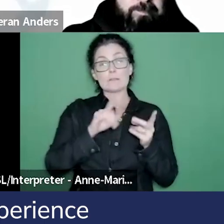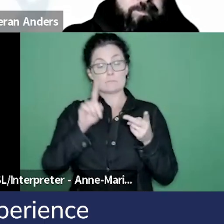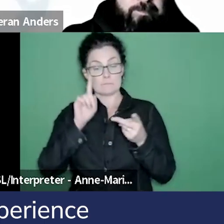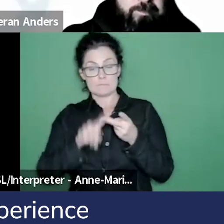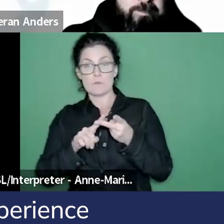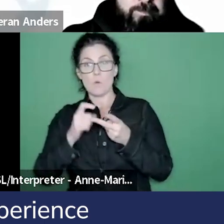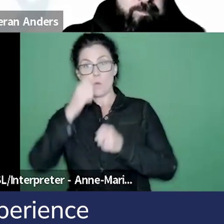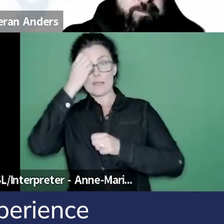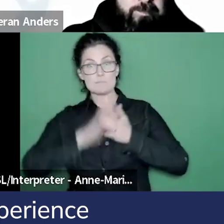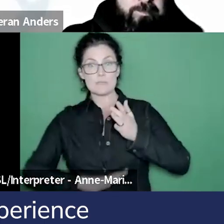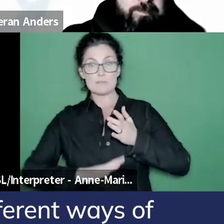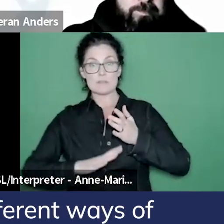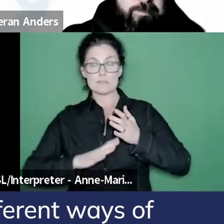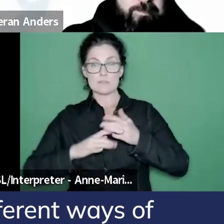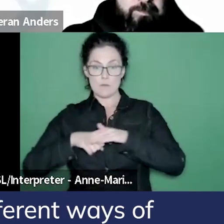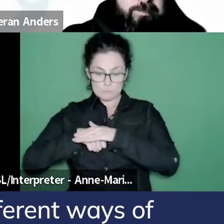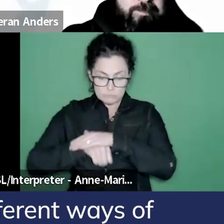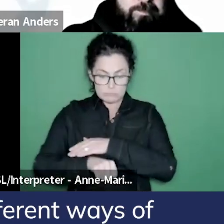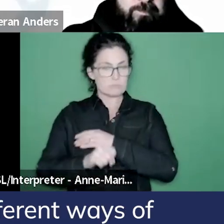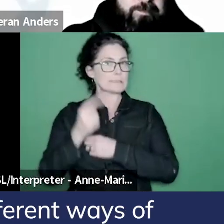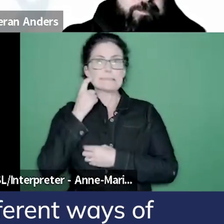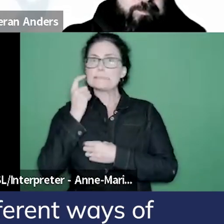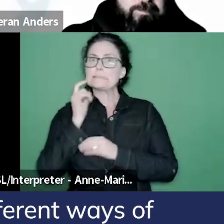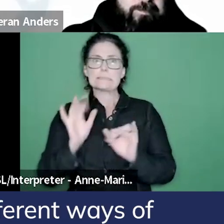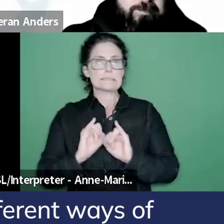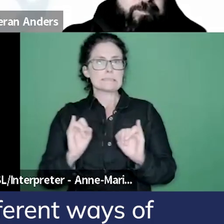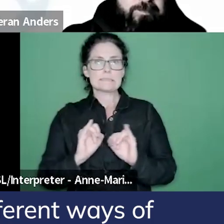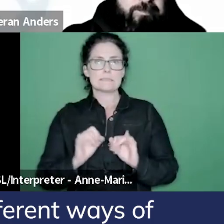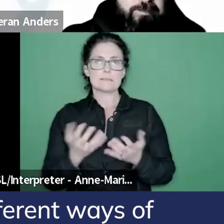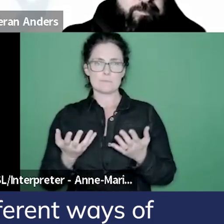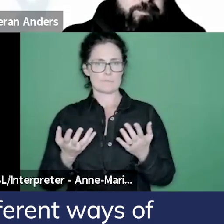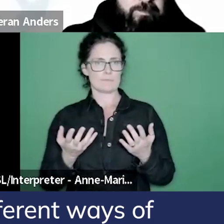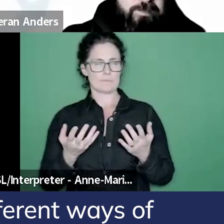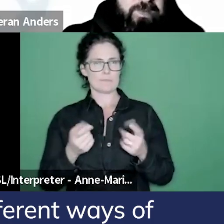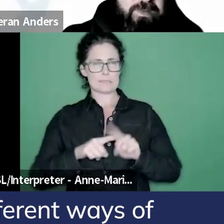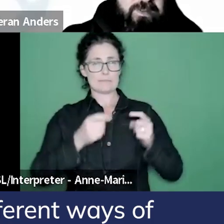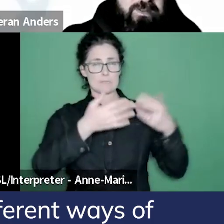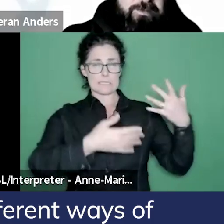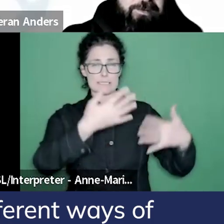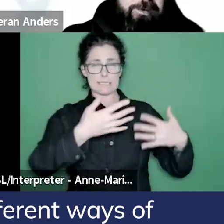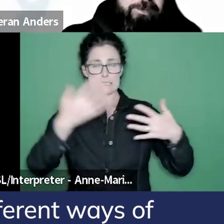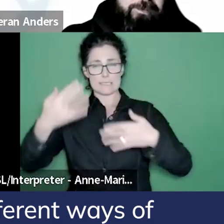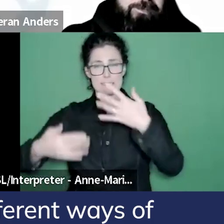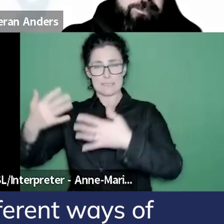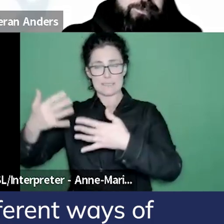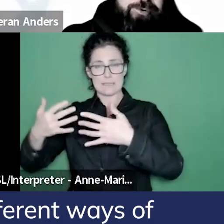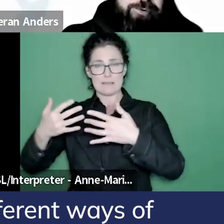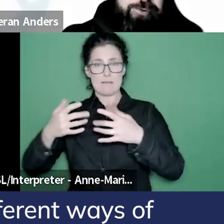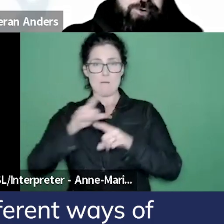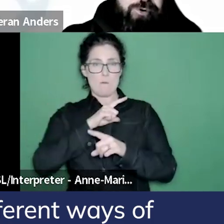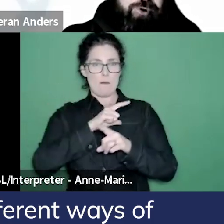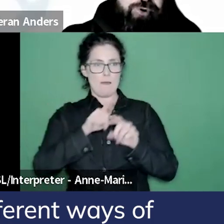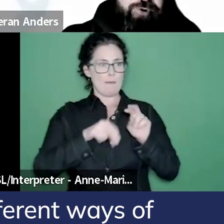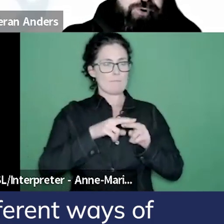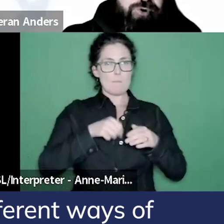actual experience of a traumatic childbirth. And there's different statistics with different ways of defining